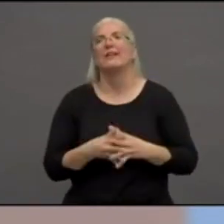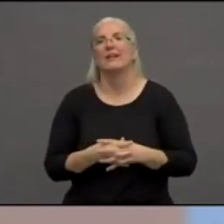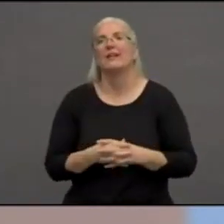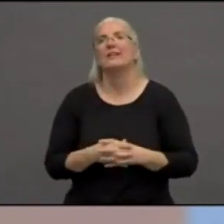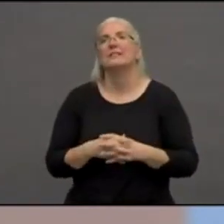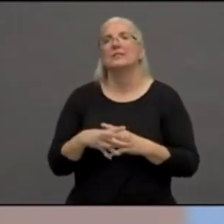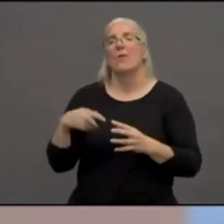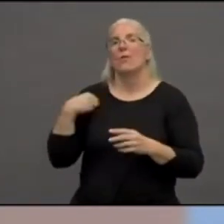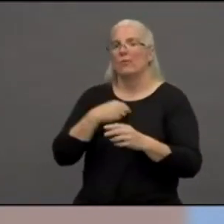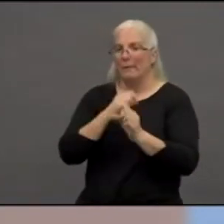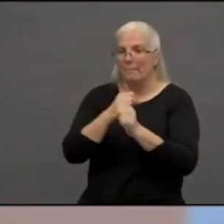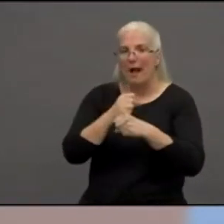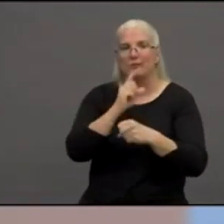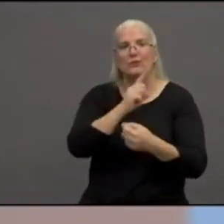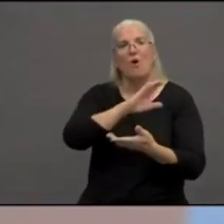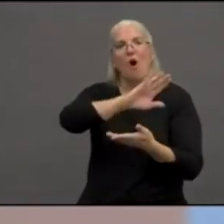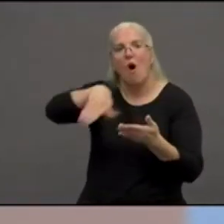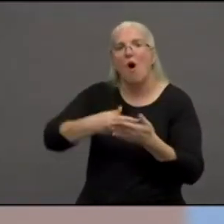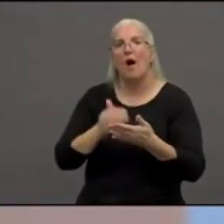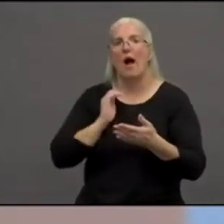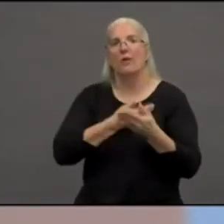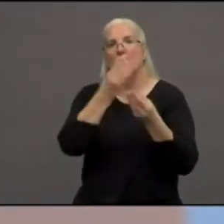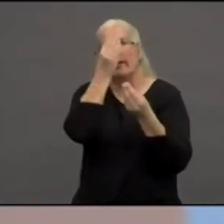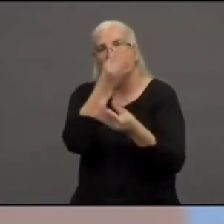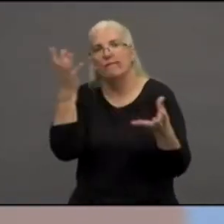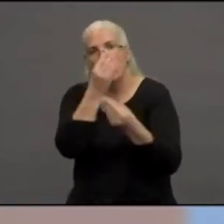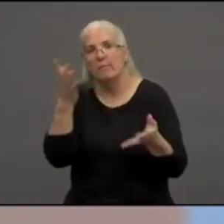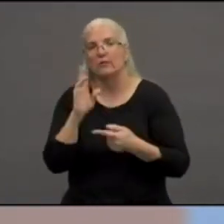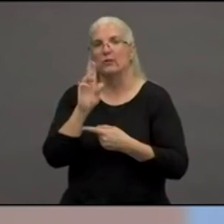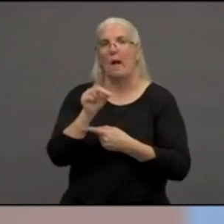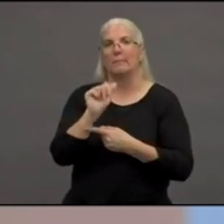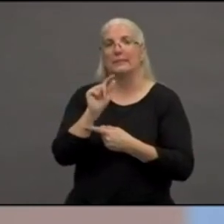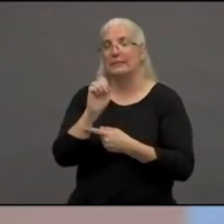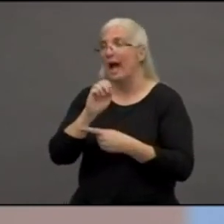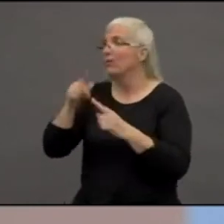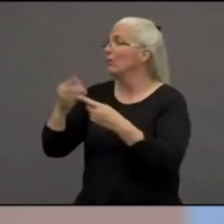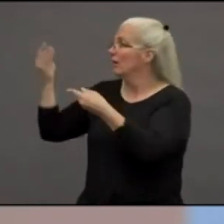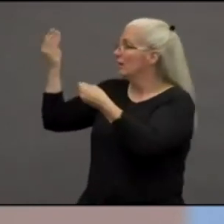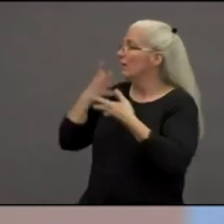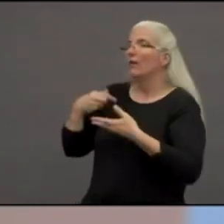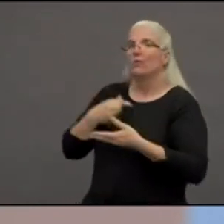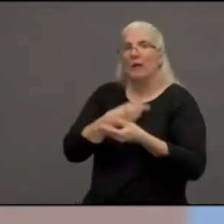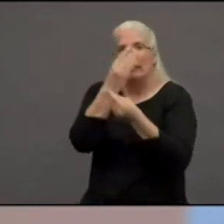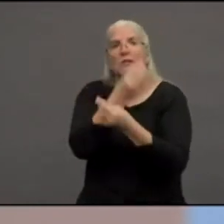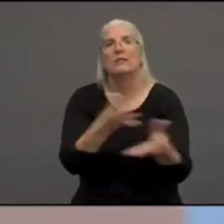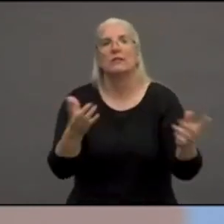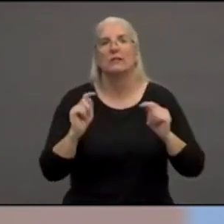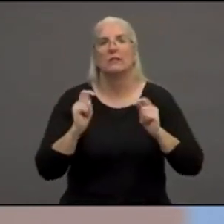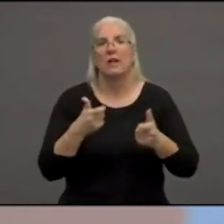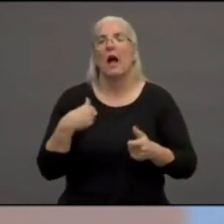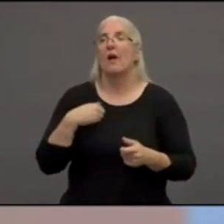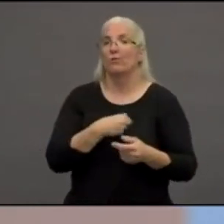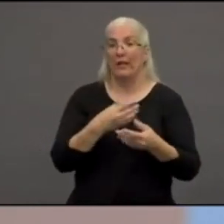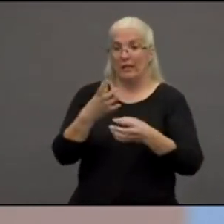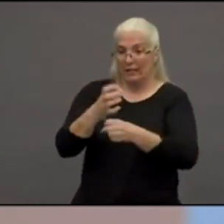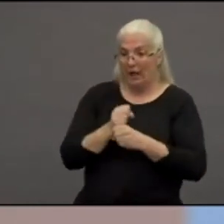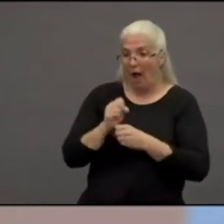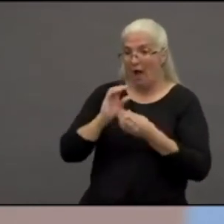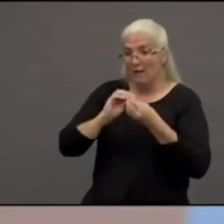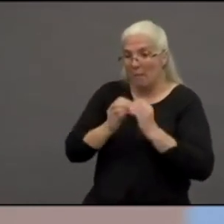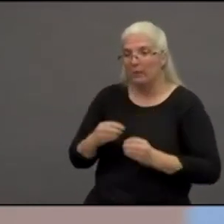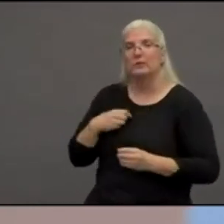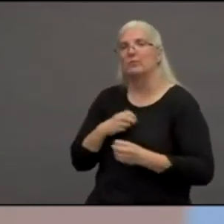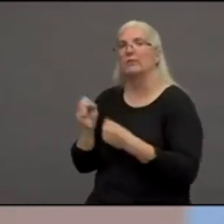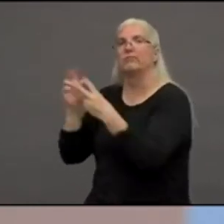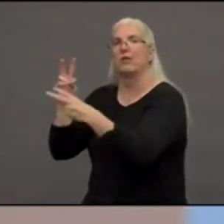updated on our website in real time as quickly as we can get that updated once it's been approved and reviewed by Public Health. So again,